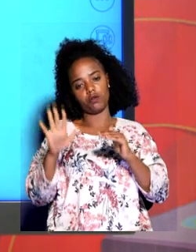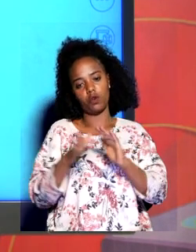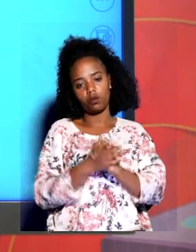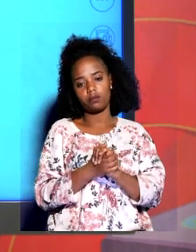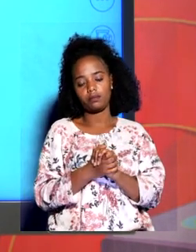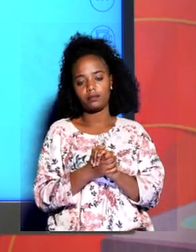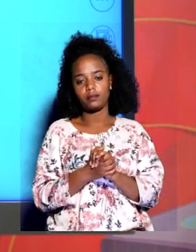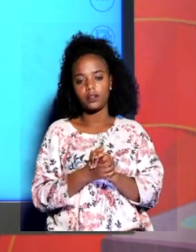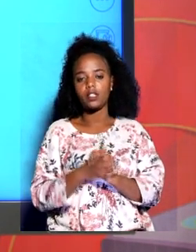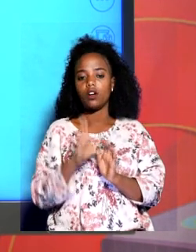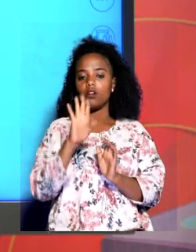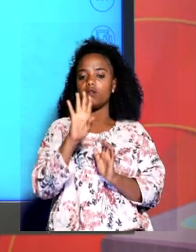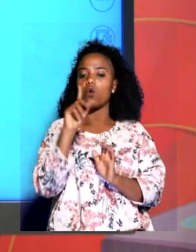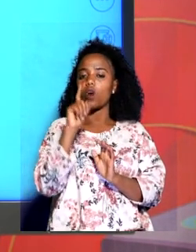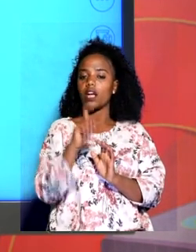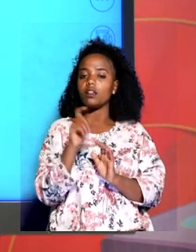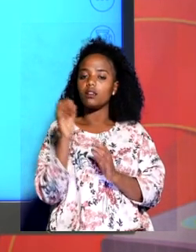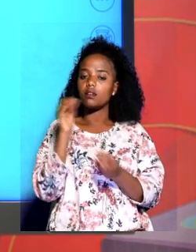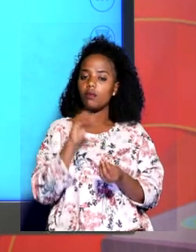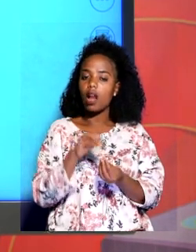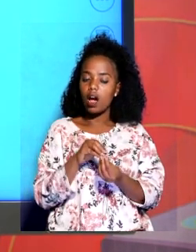4x plus